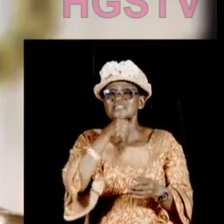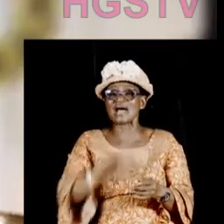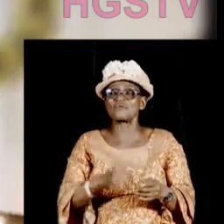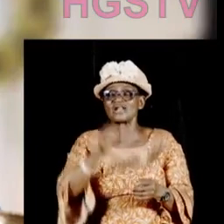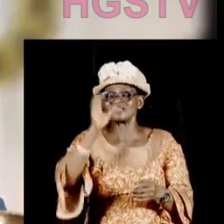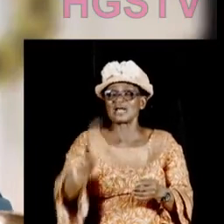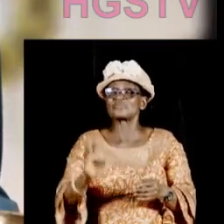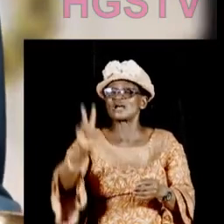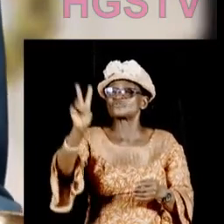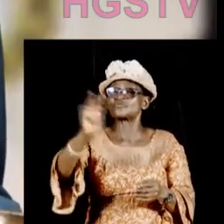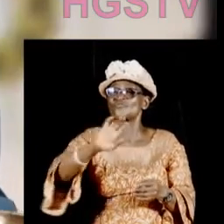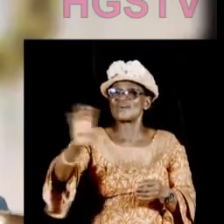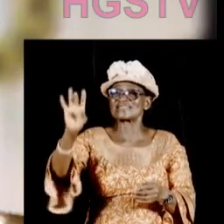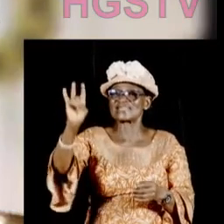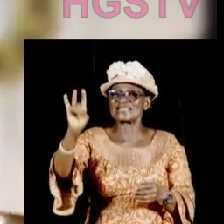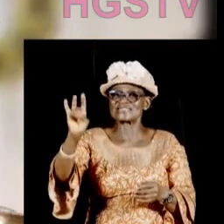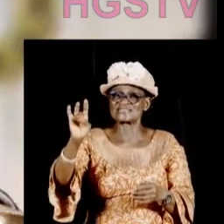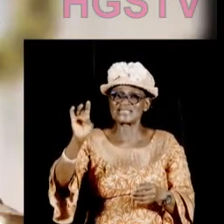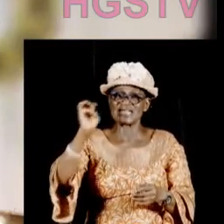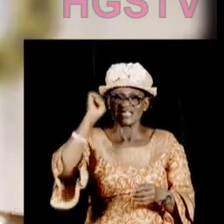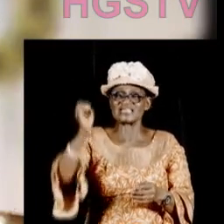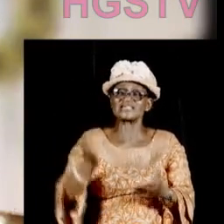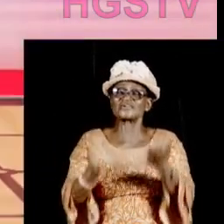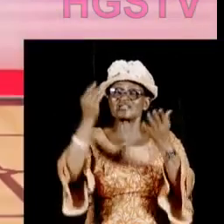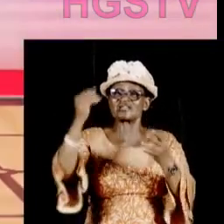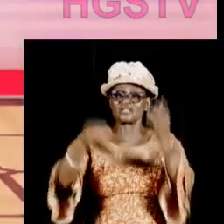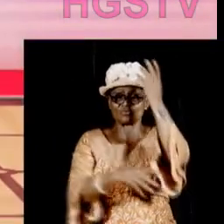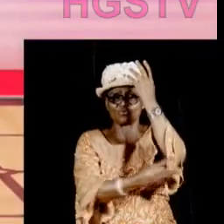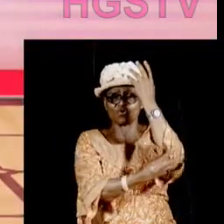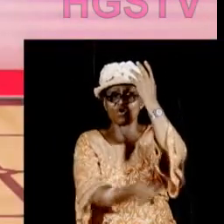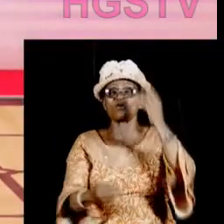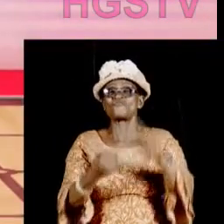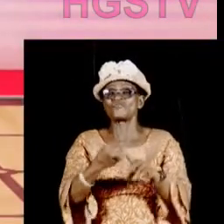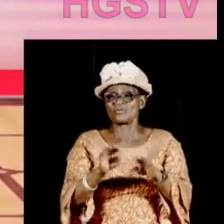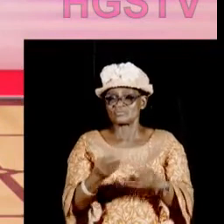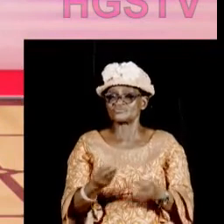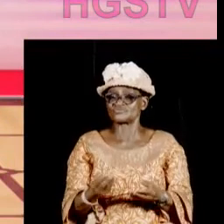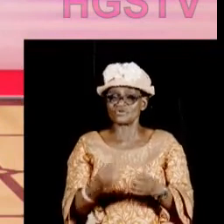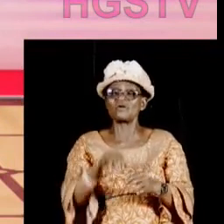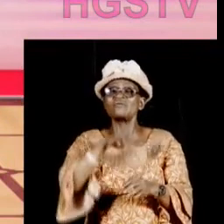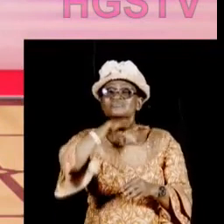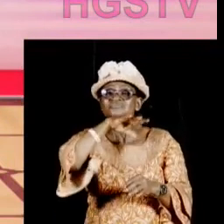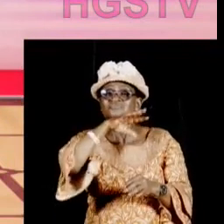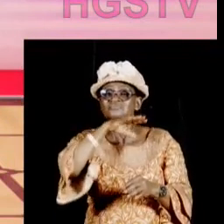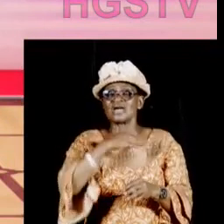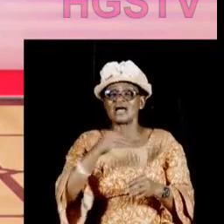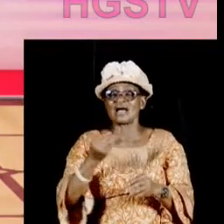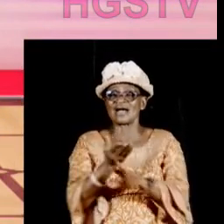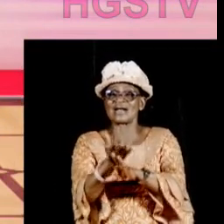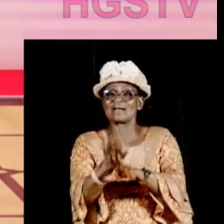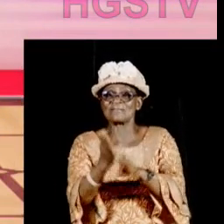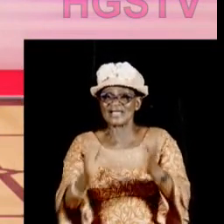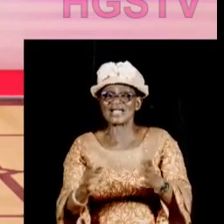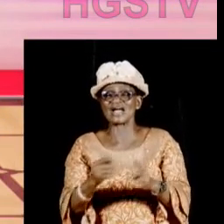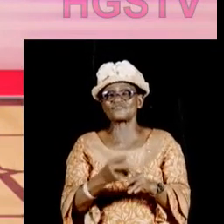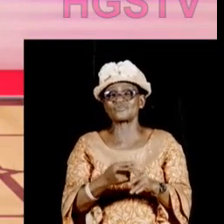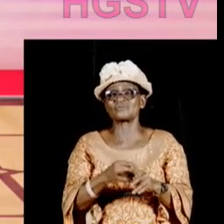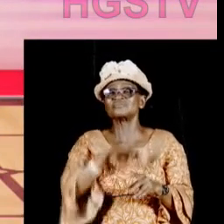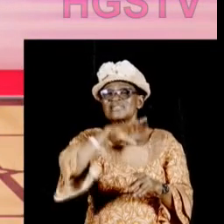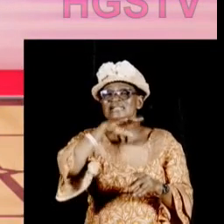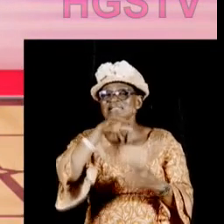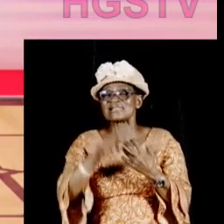chapter 2, verse 8, he raises up the poor out of the dust and lifted the beggar from the dunghill to